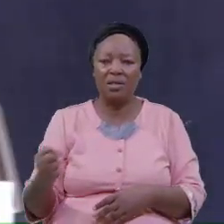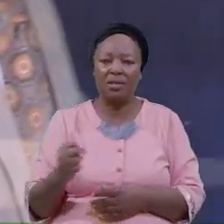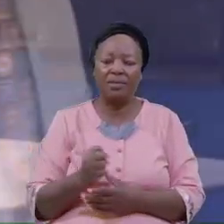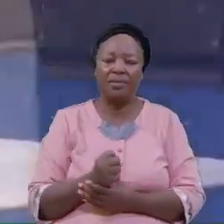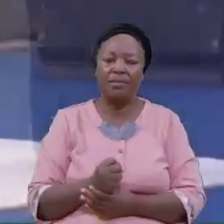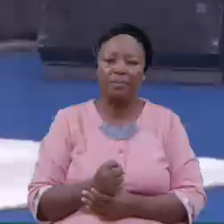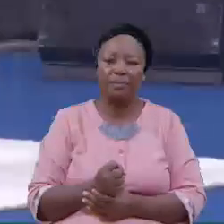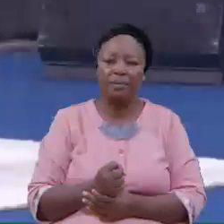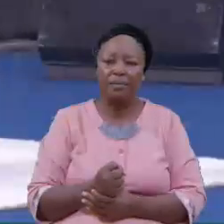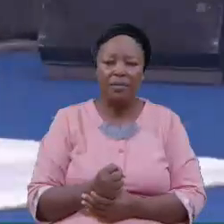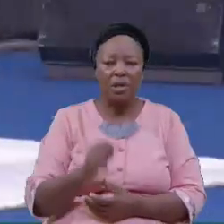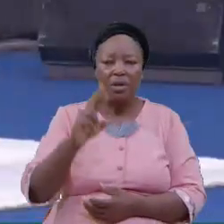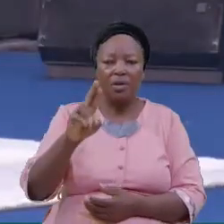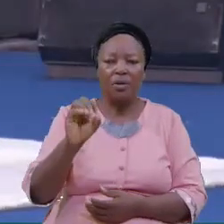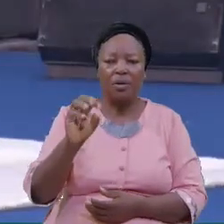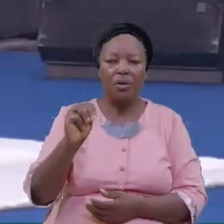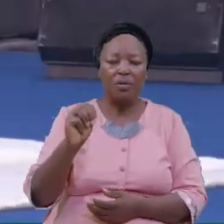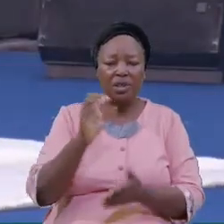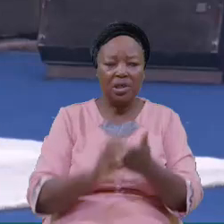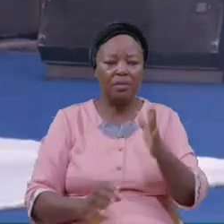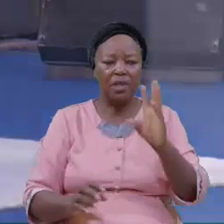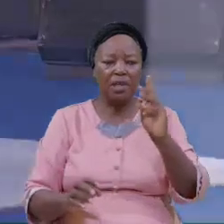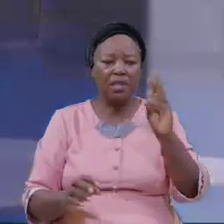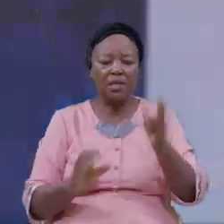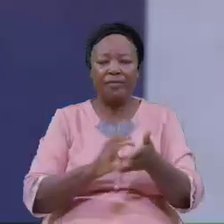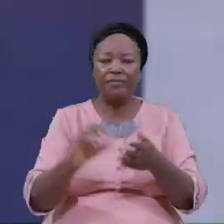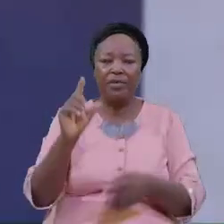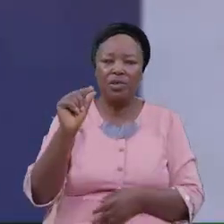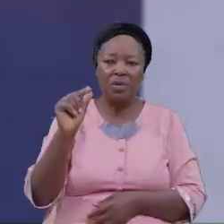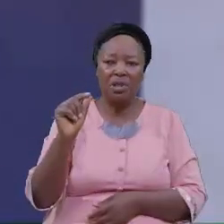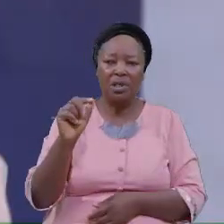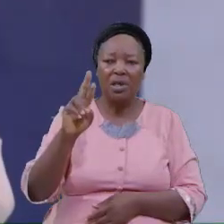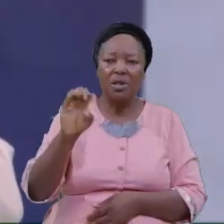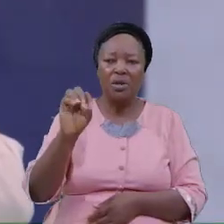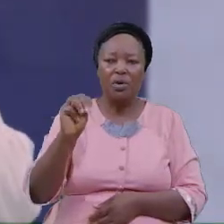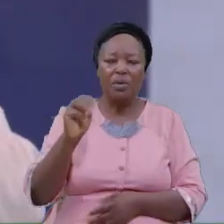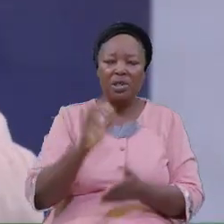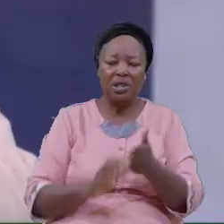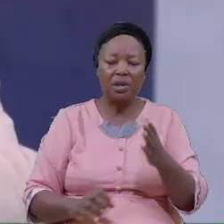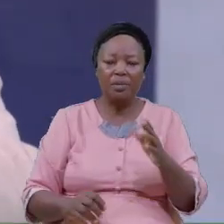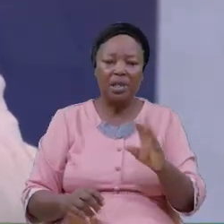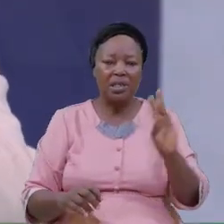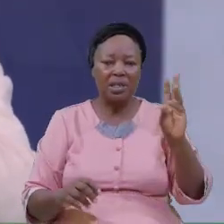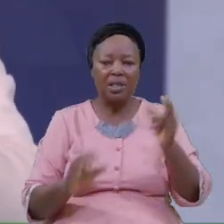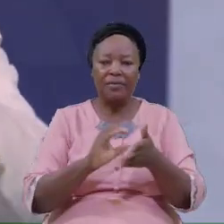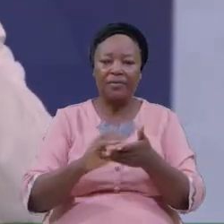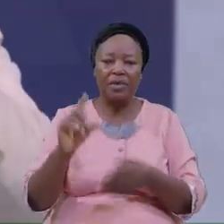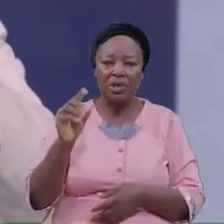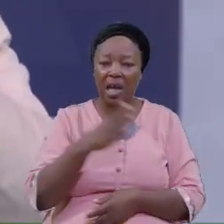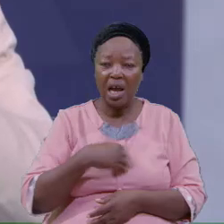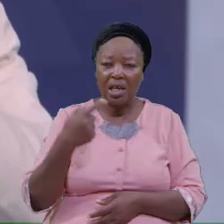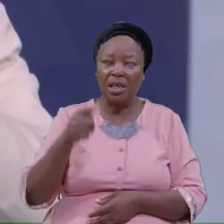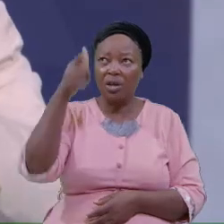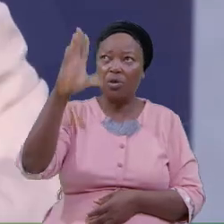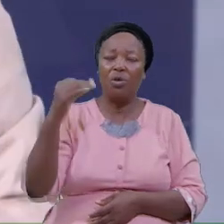Romans chapter 16 verse 20. In Romans chapter 16 verse 20, and the God of peace shall